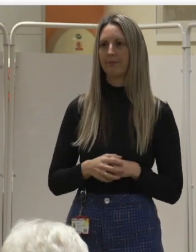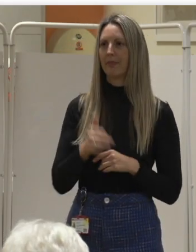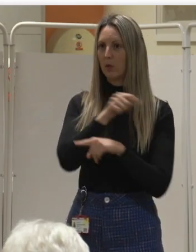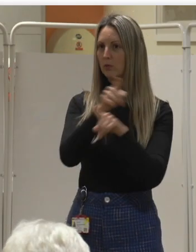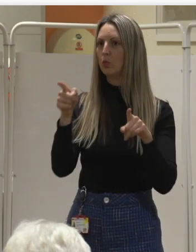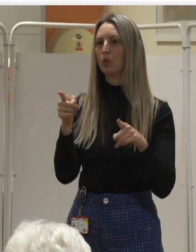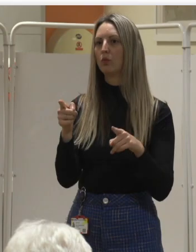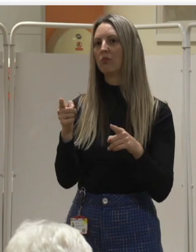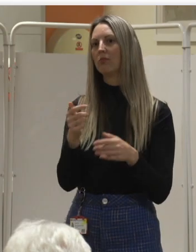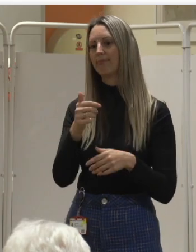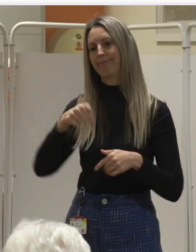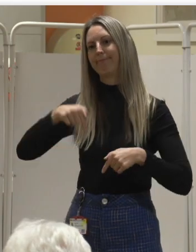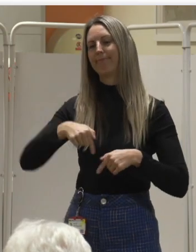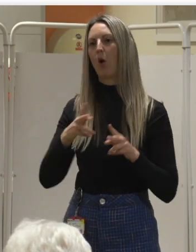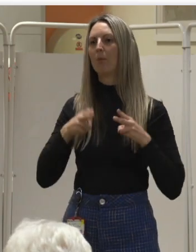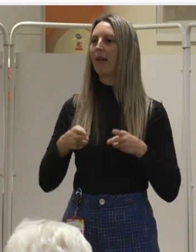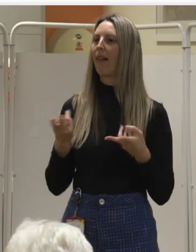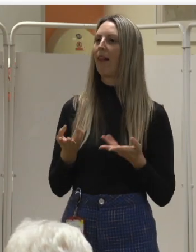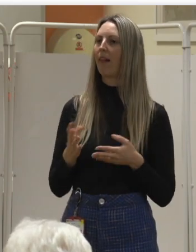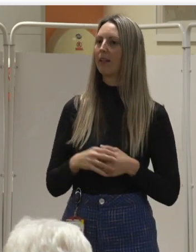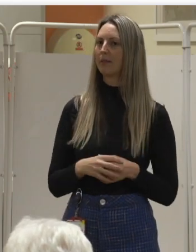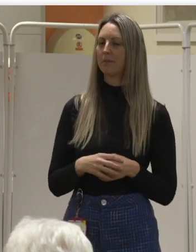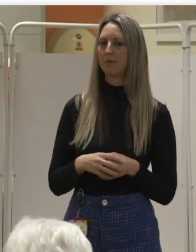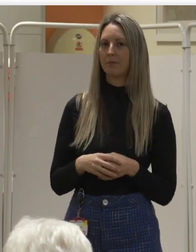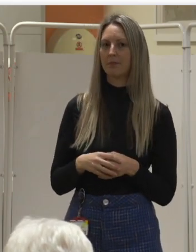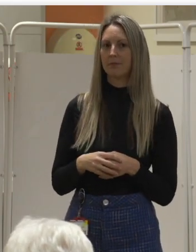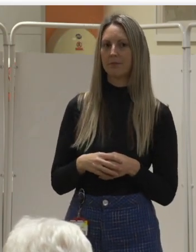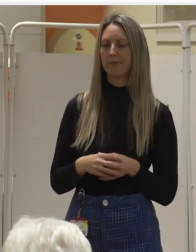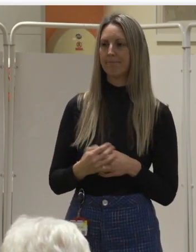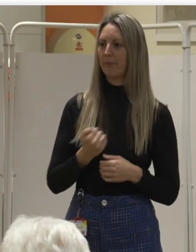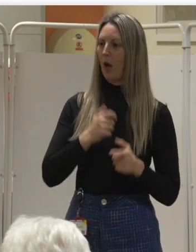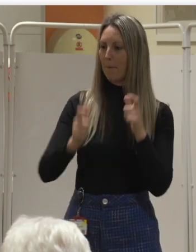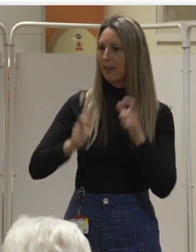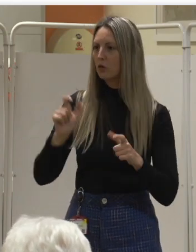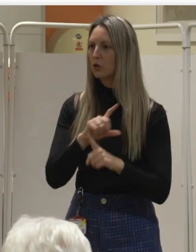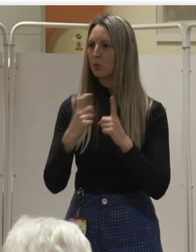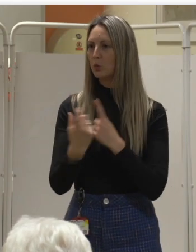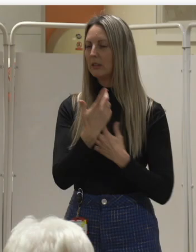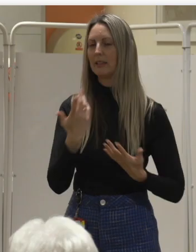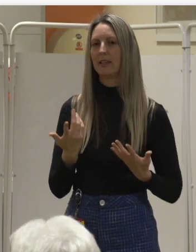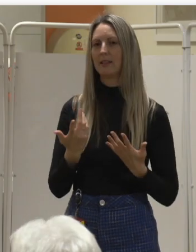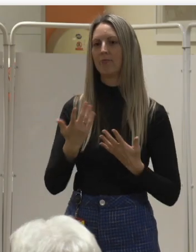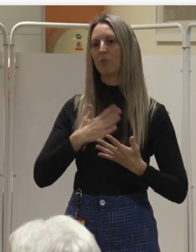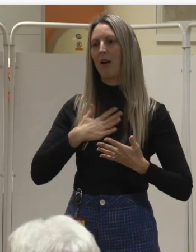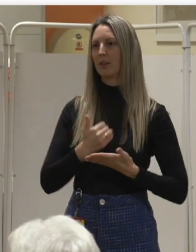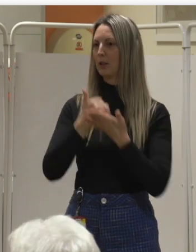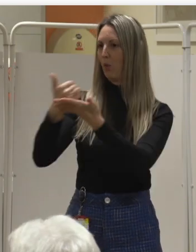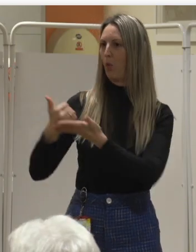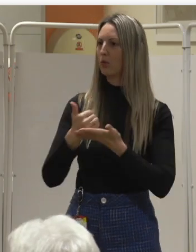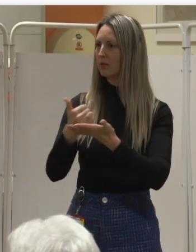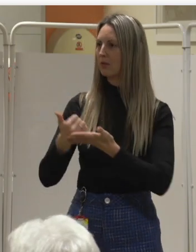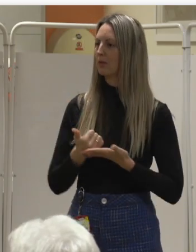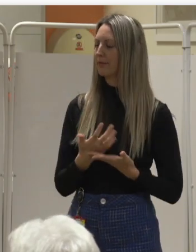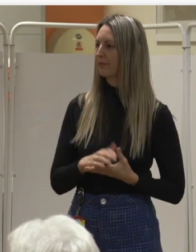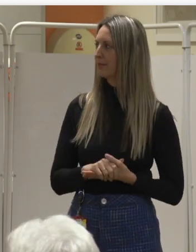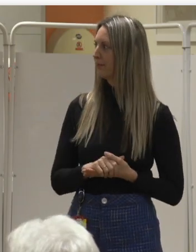today, and one of the things we do like to do for our patients, and I suggest you have a think about if it's useful to you, is